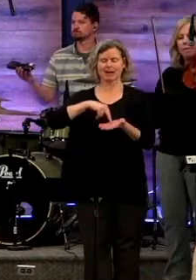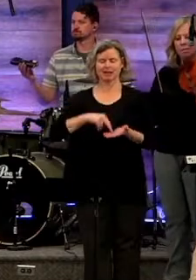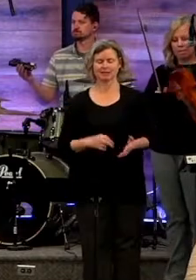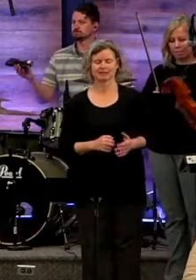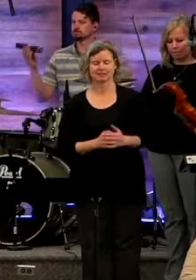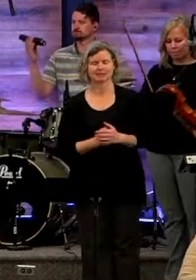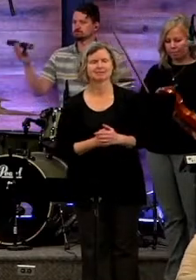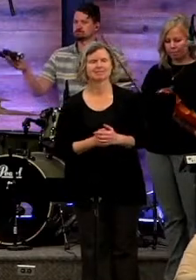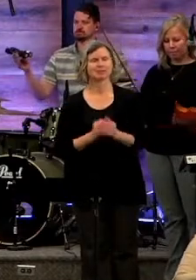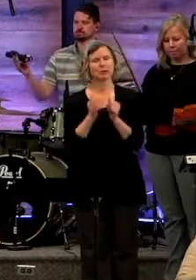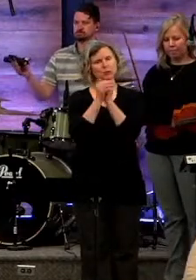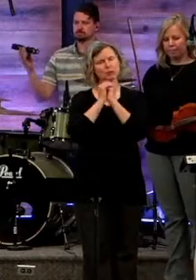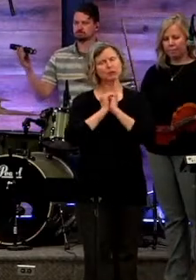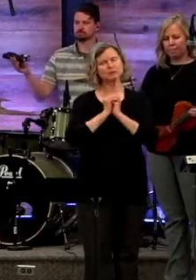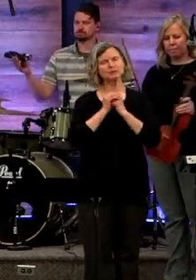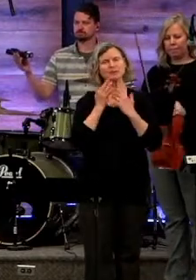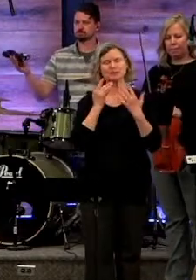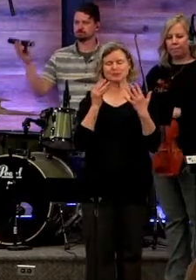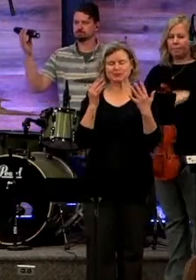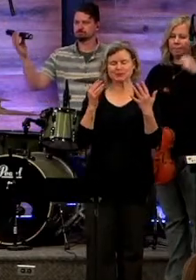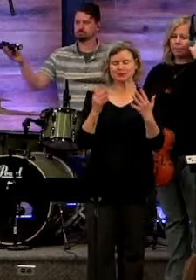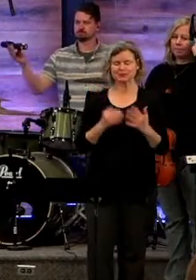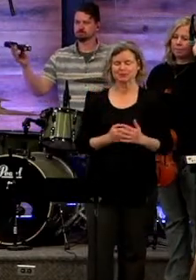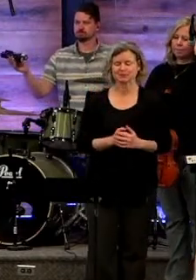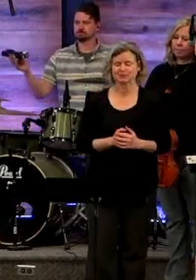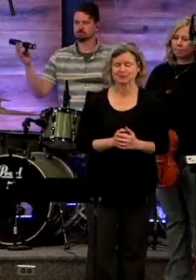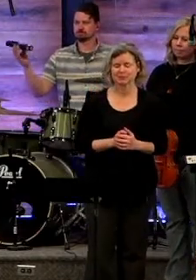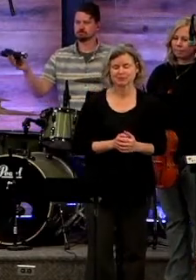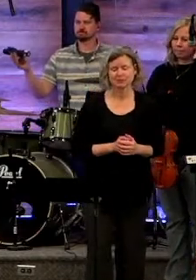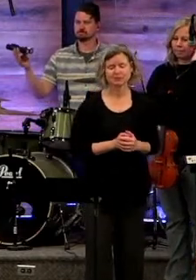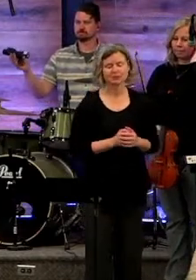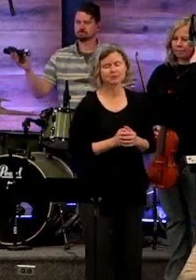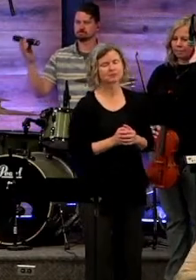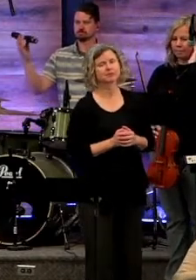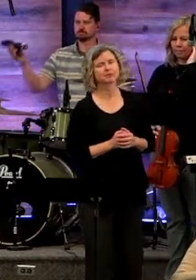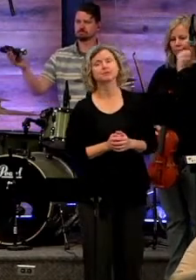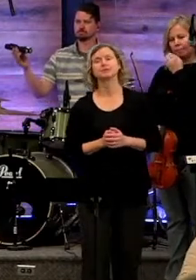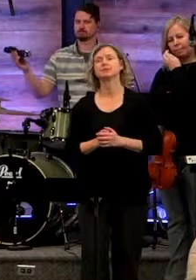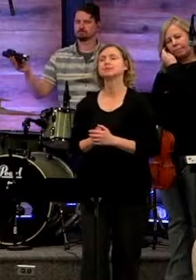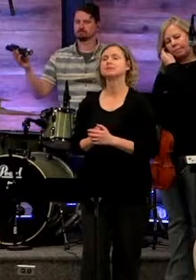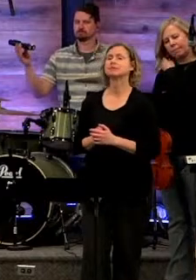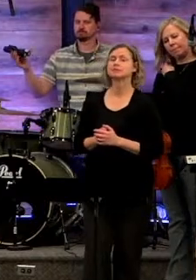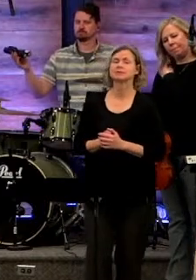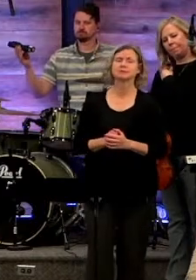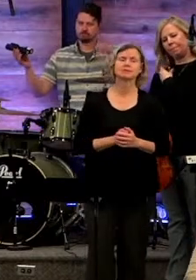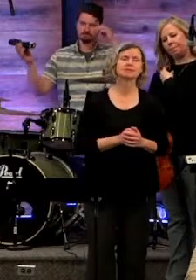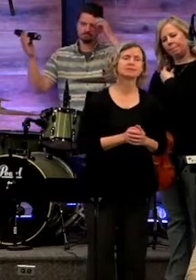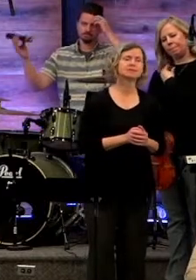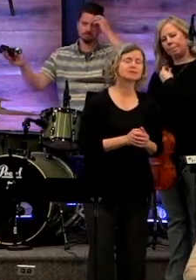Oh Lord, my rock and my redeemer,